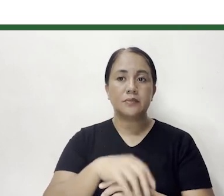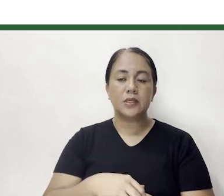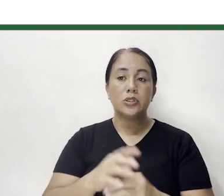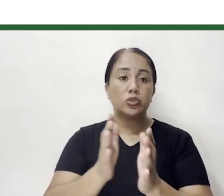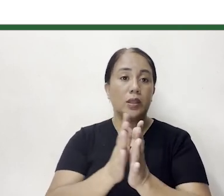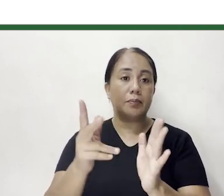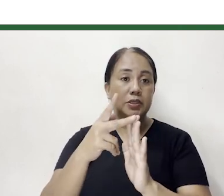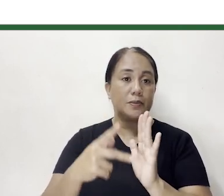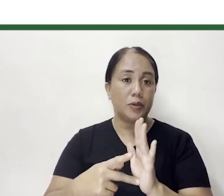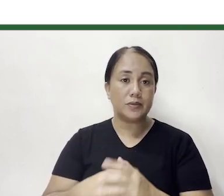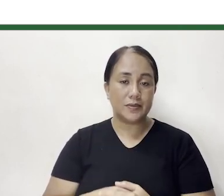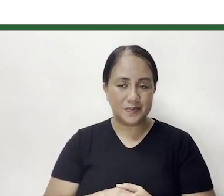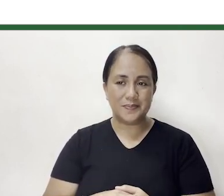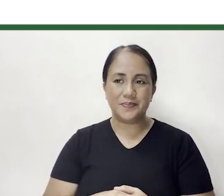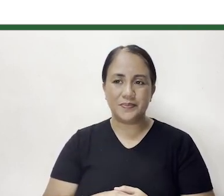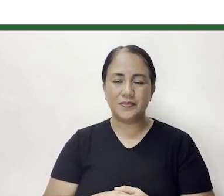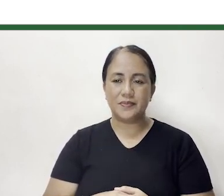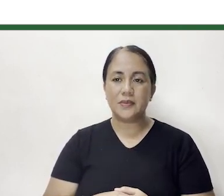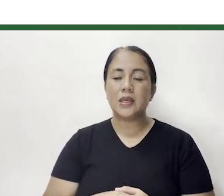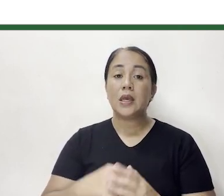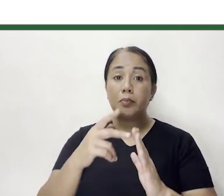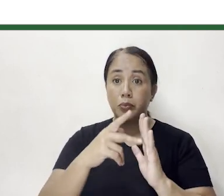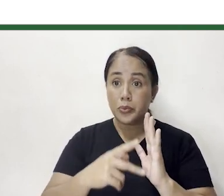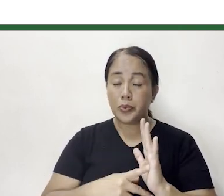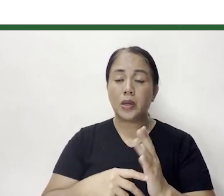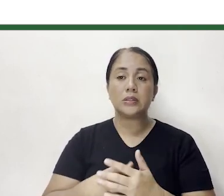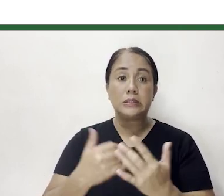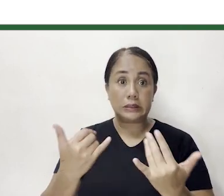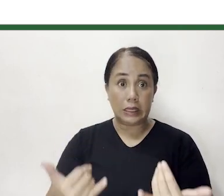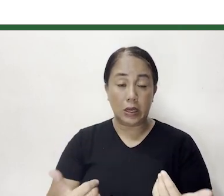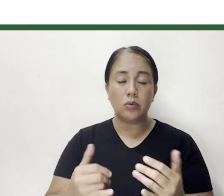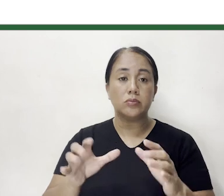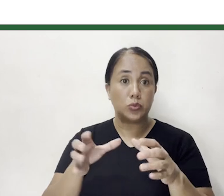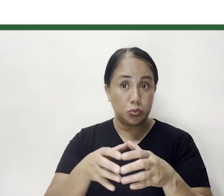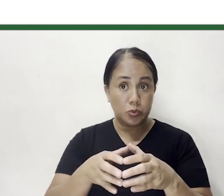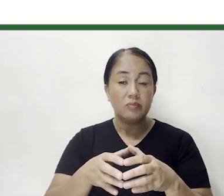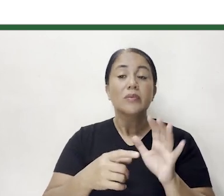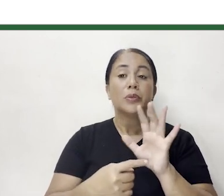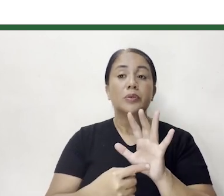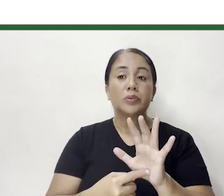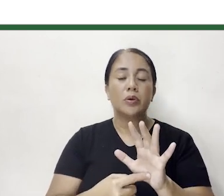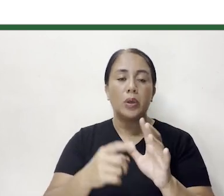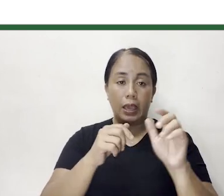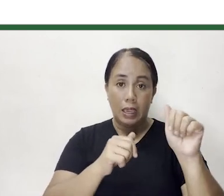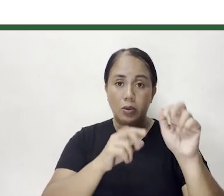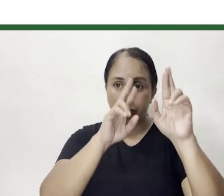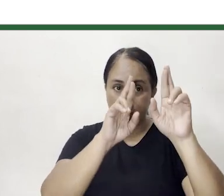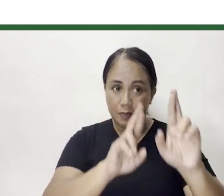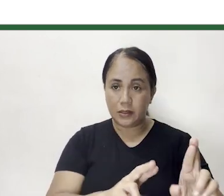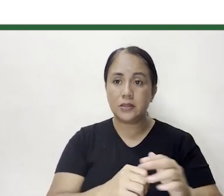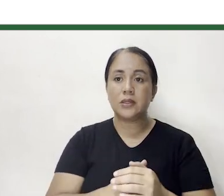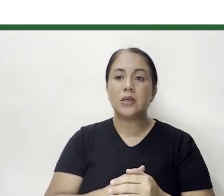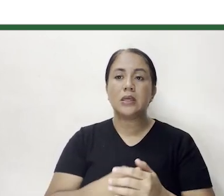Article 3. General Principles. The principles of the present convention shall be